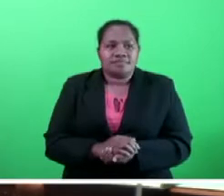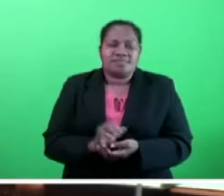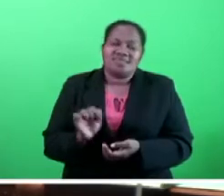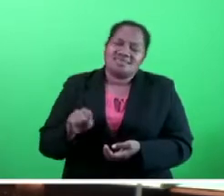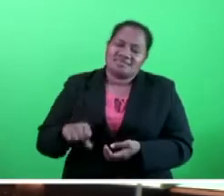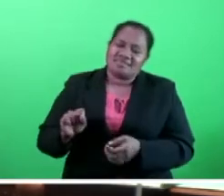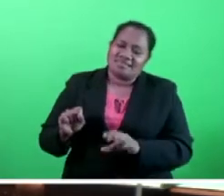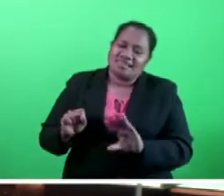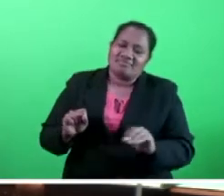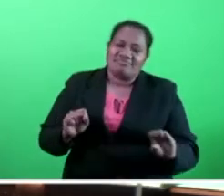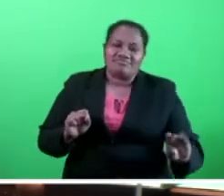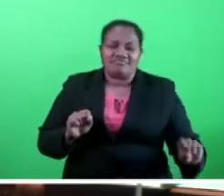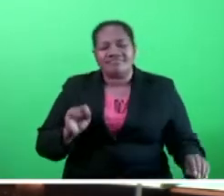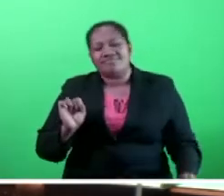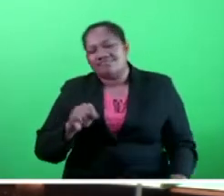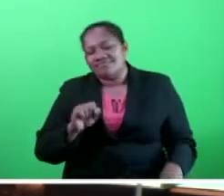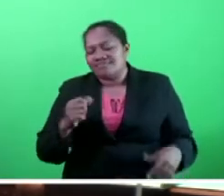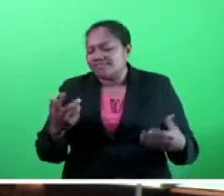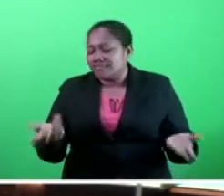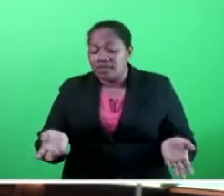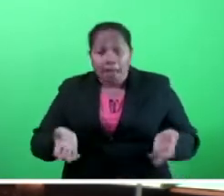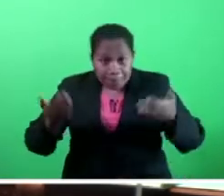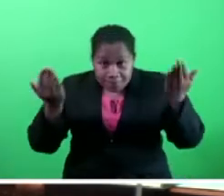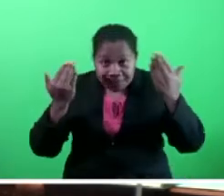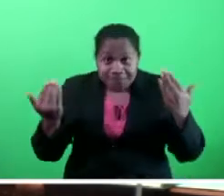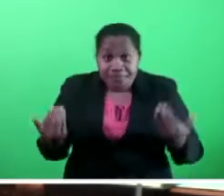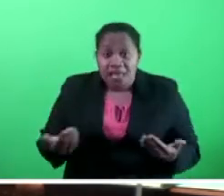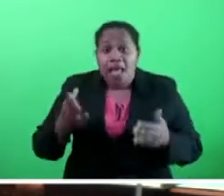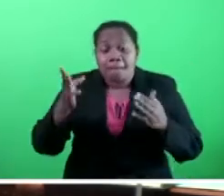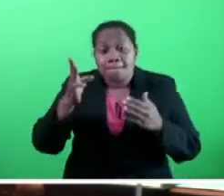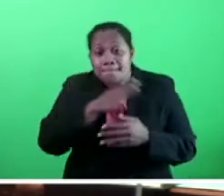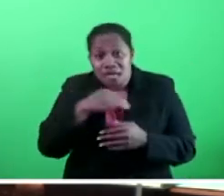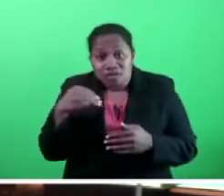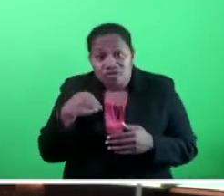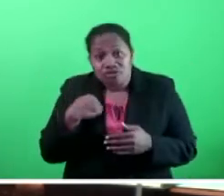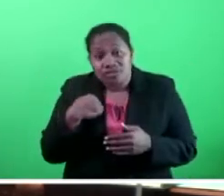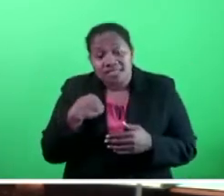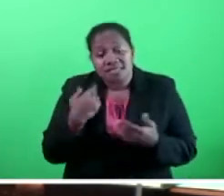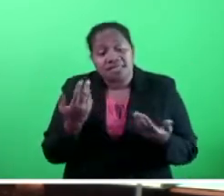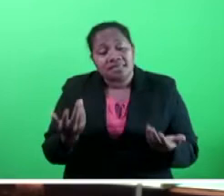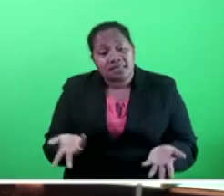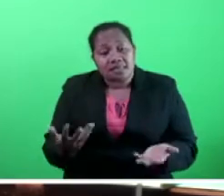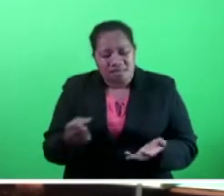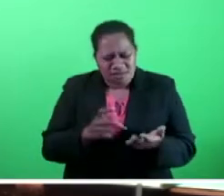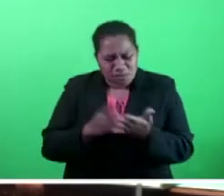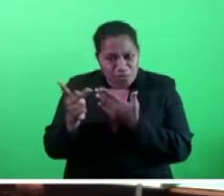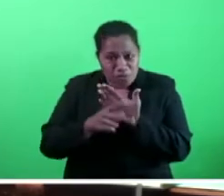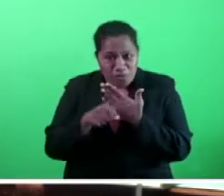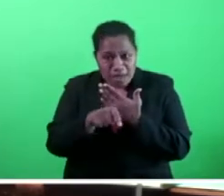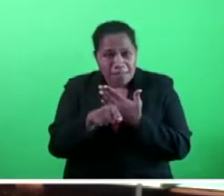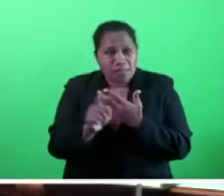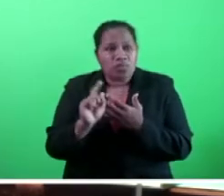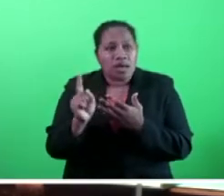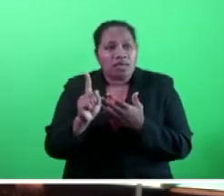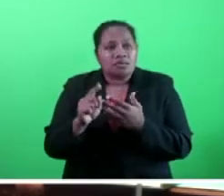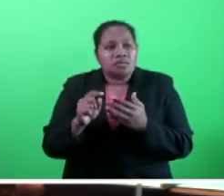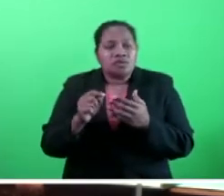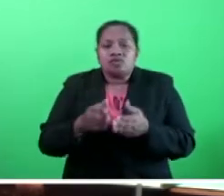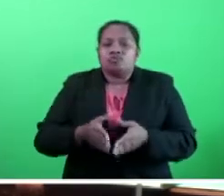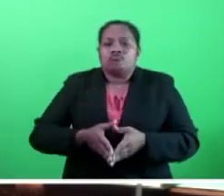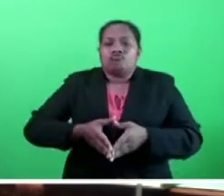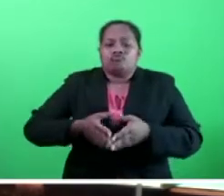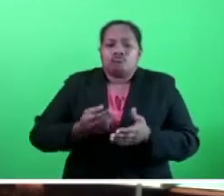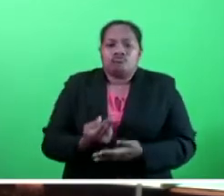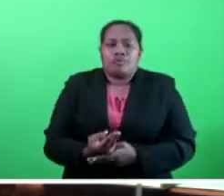Yeah. Mr. Speaker said the ministry has a specific program dedicated towards the rehabilitation of the